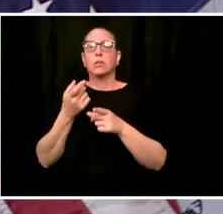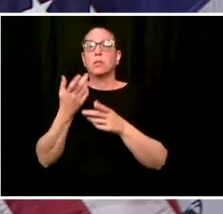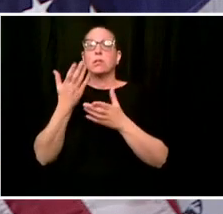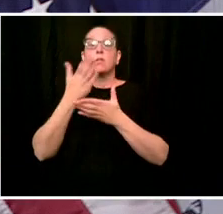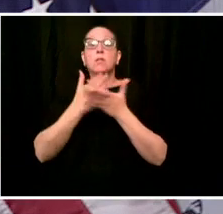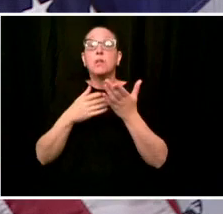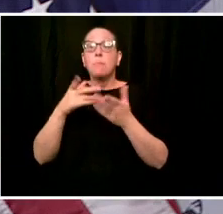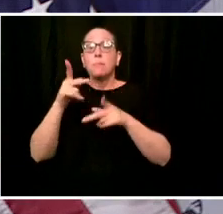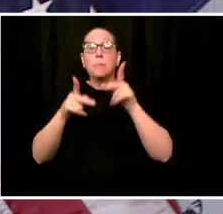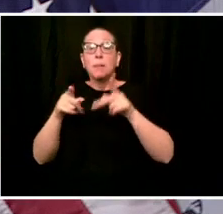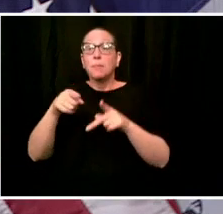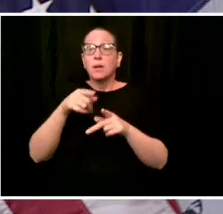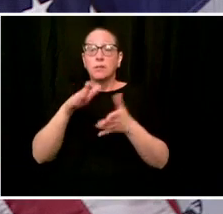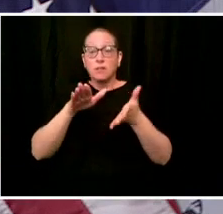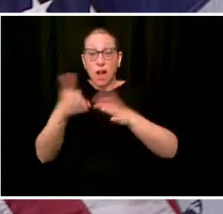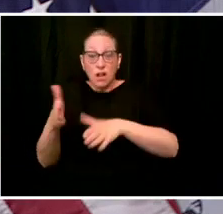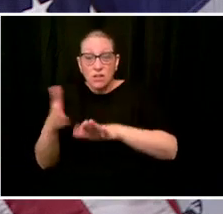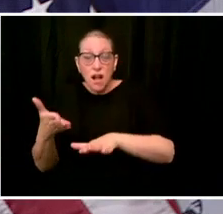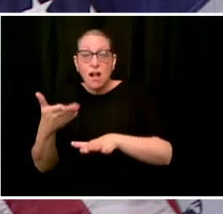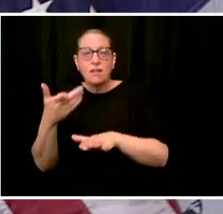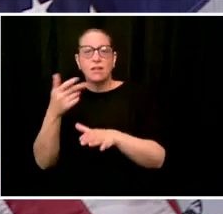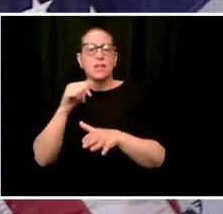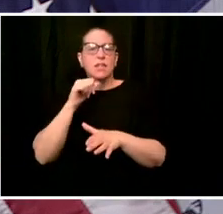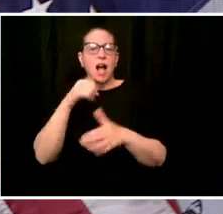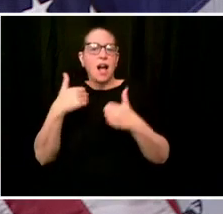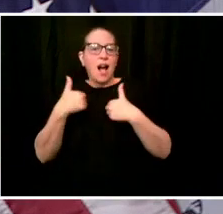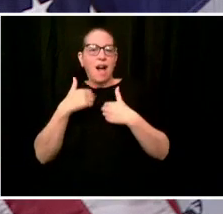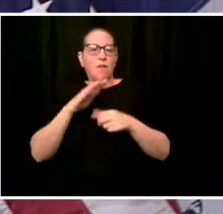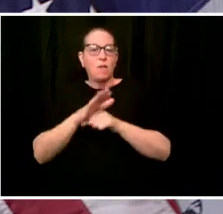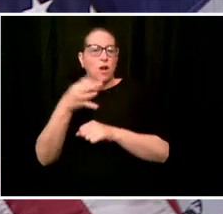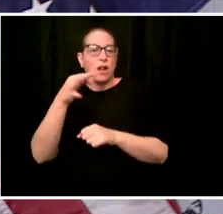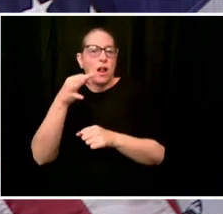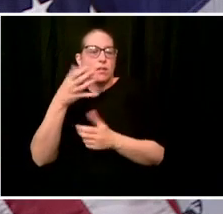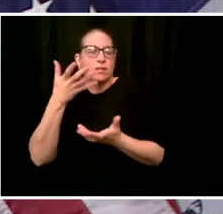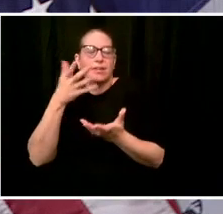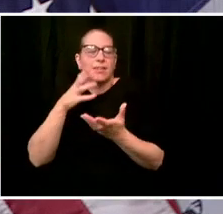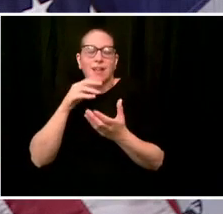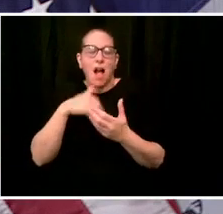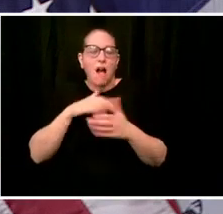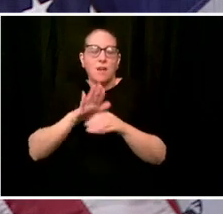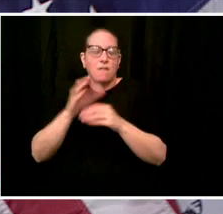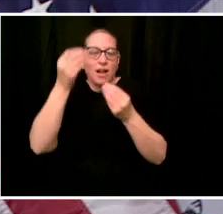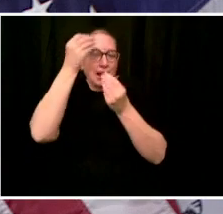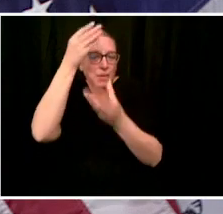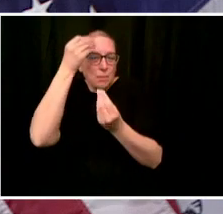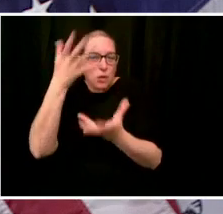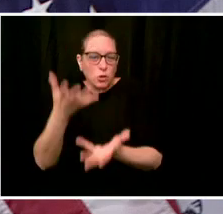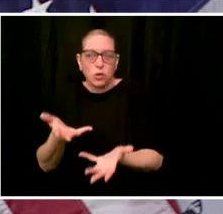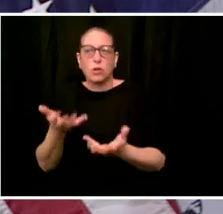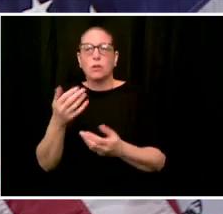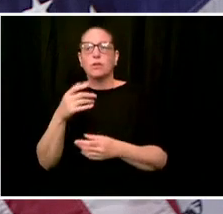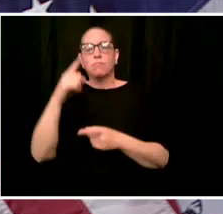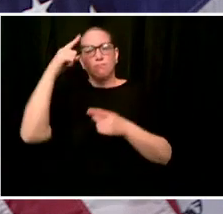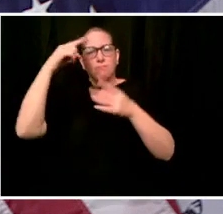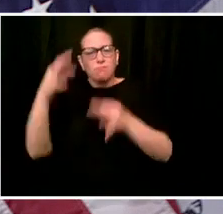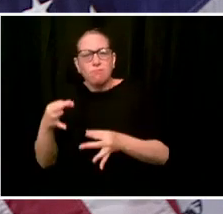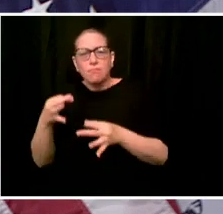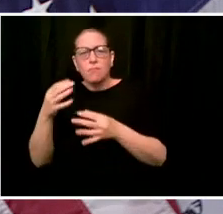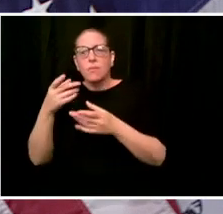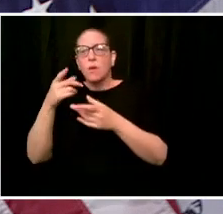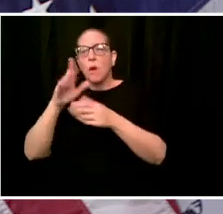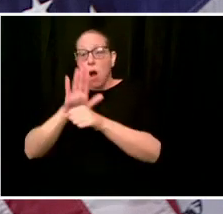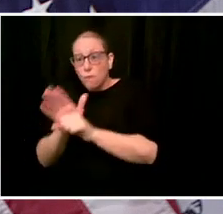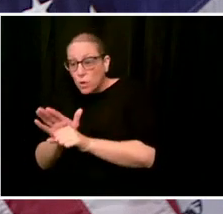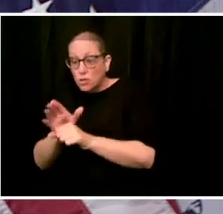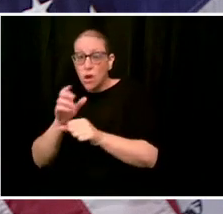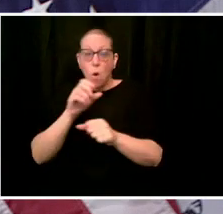large. But I'm very clear that I think, a very substantial number of those deaths had some connection to